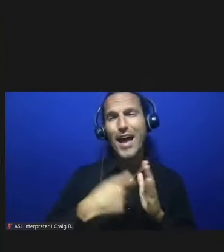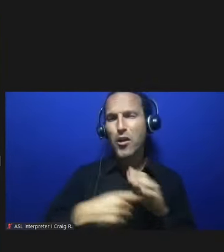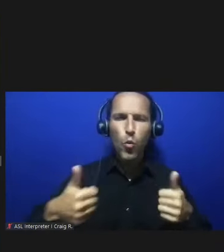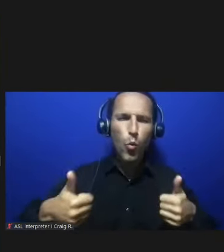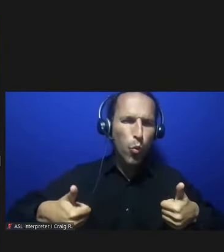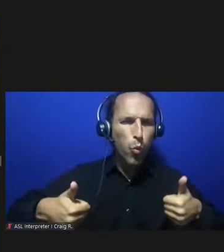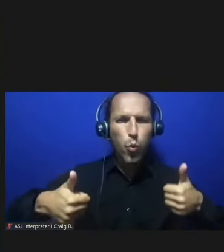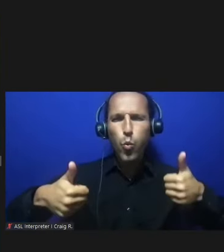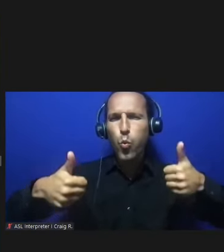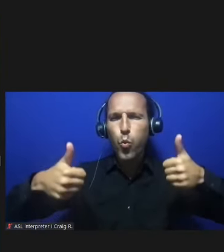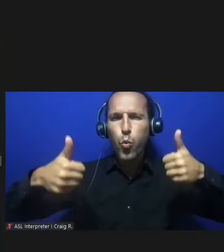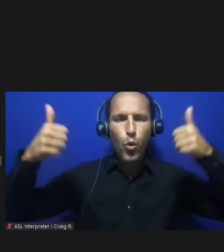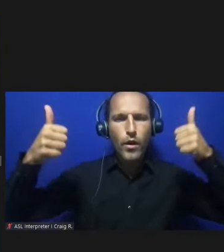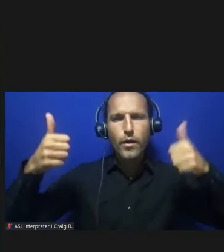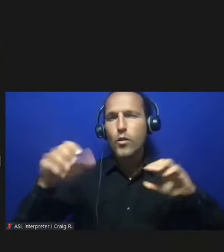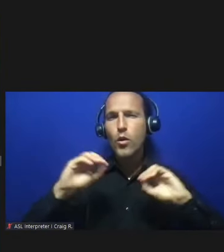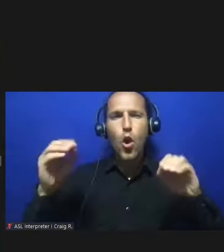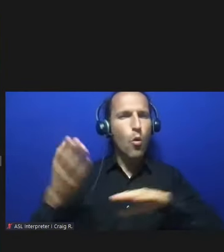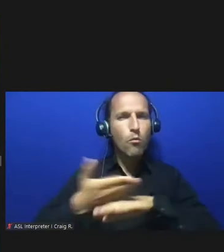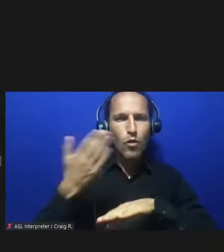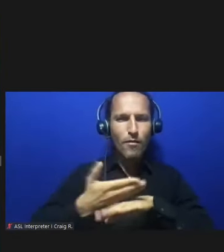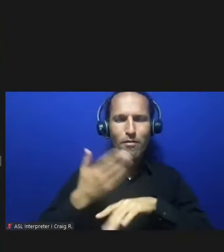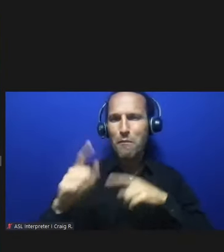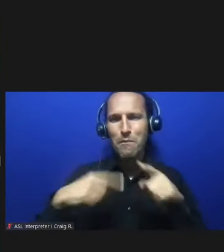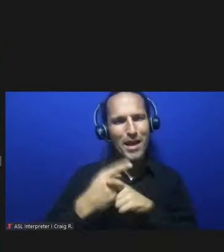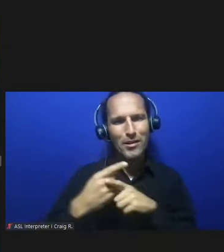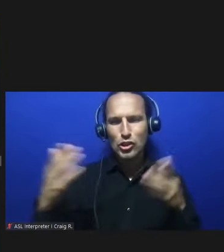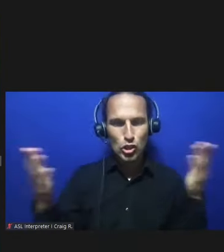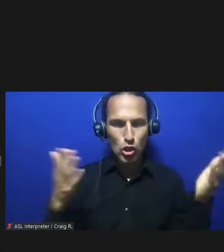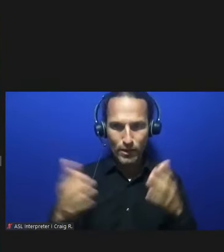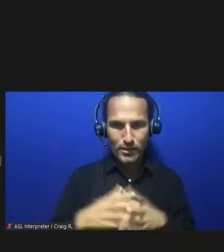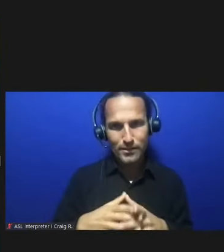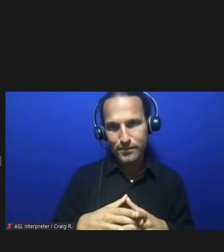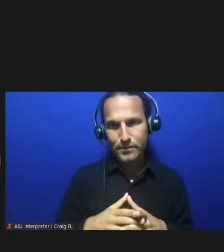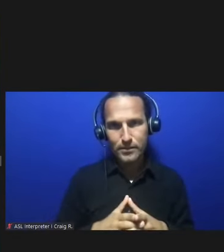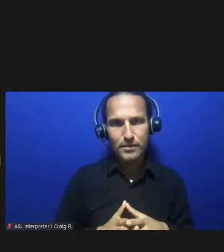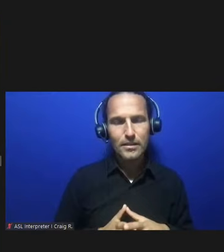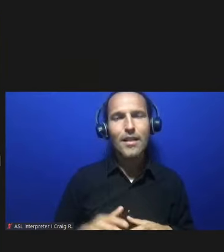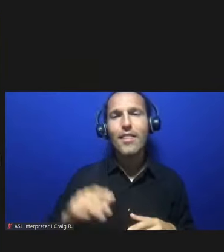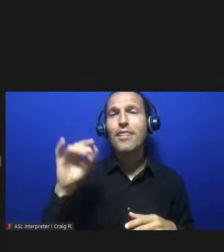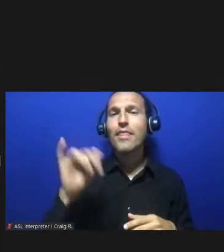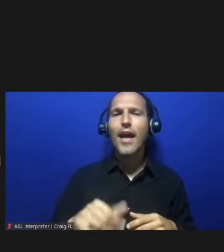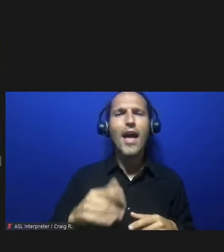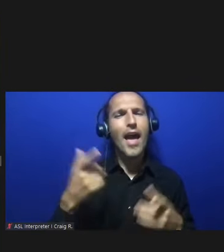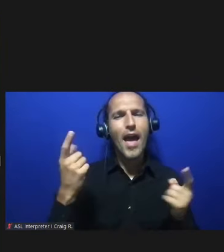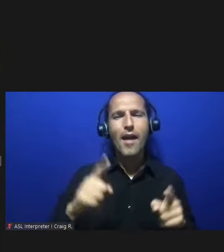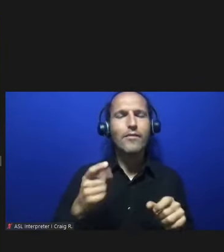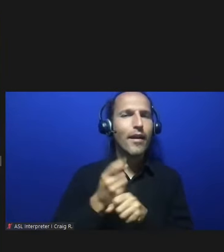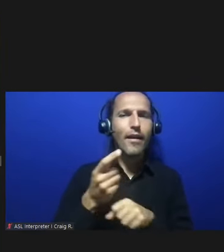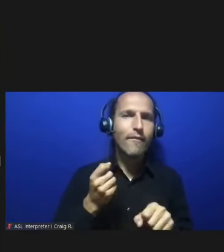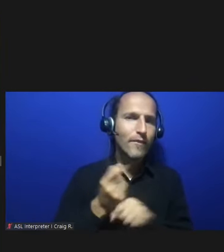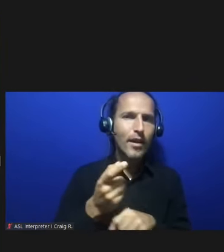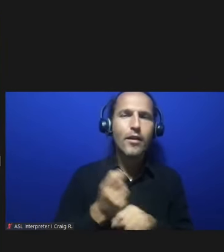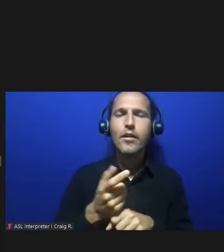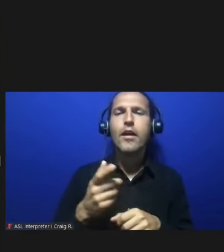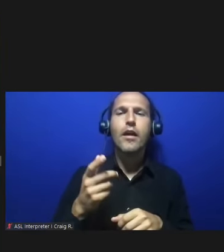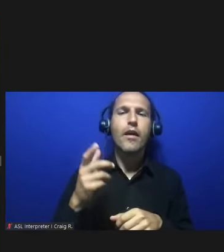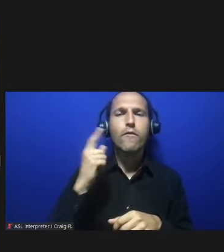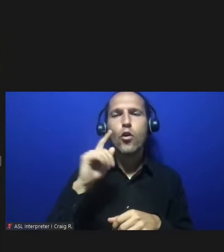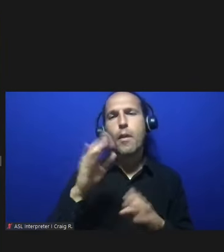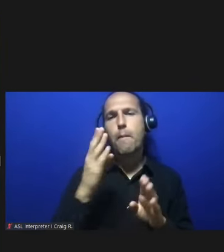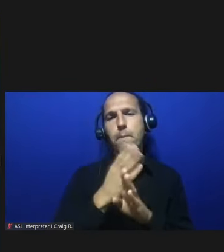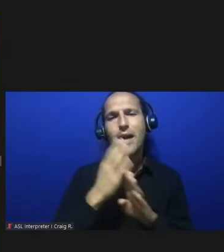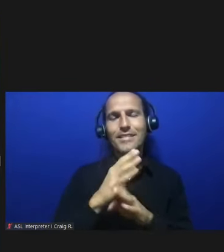up with no noticeable improvement in service. This is in good part after years of divestment. Our bus and